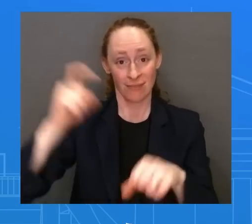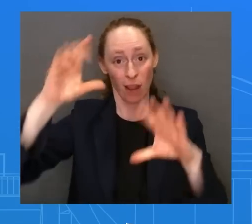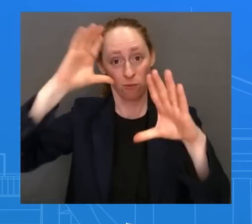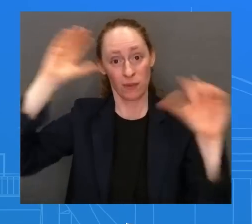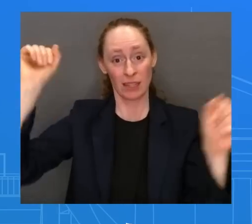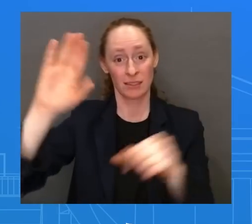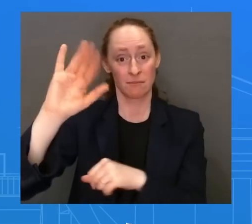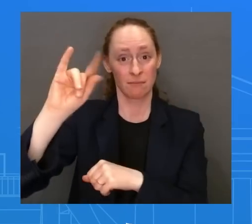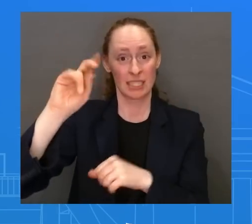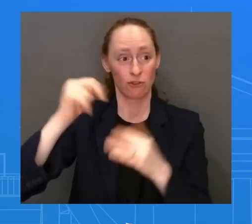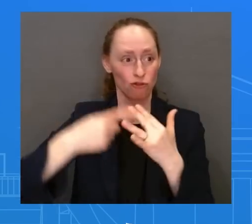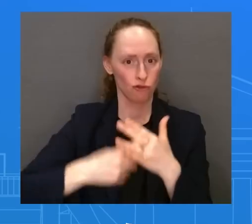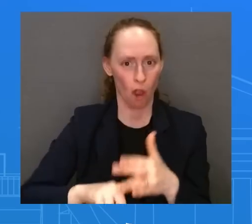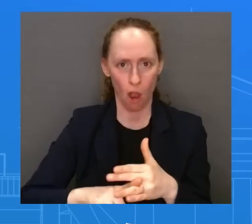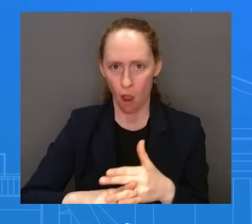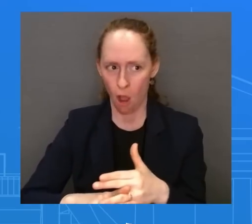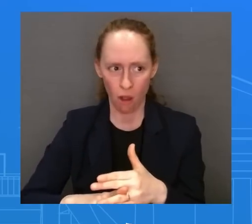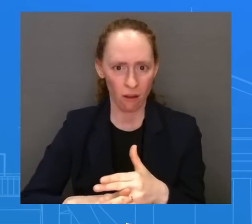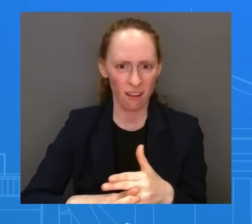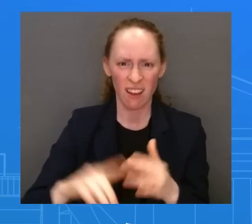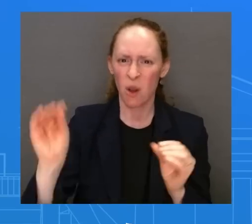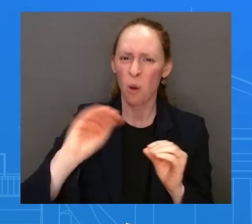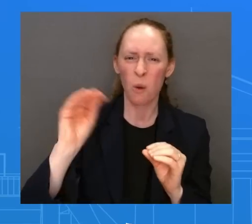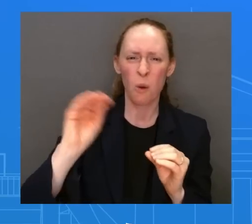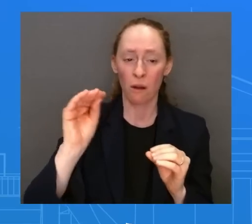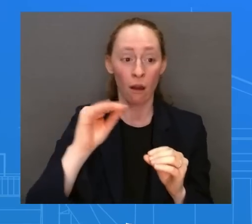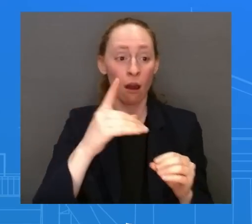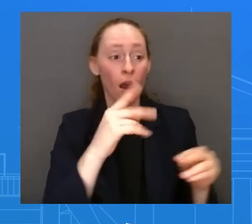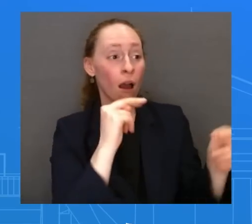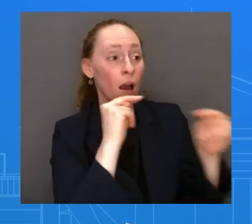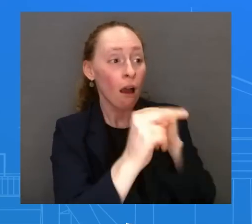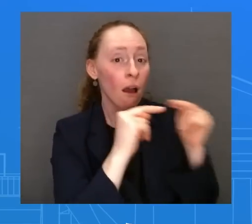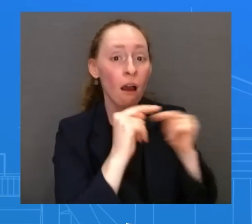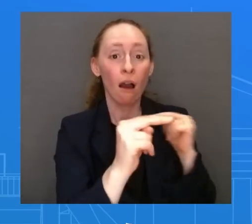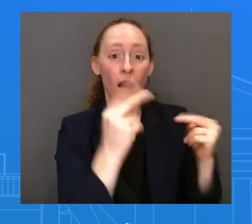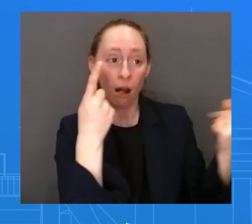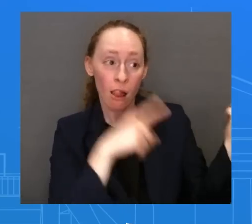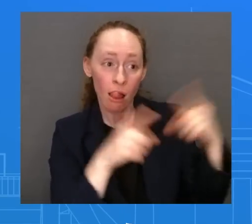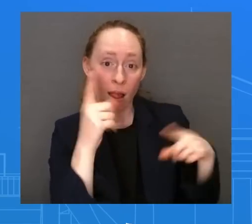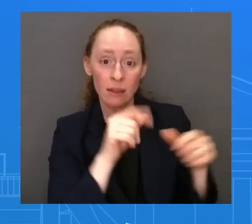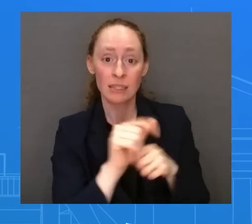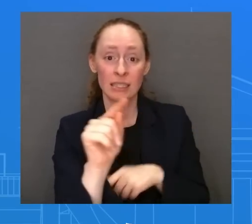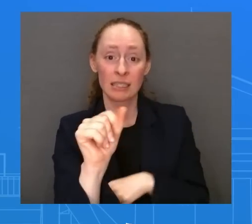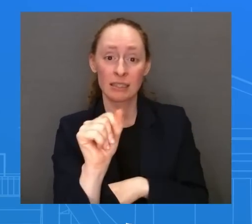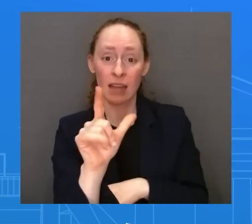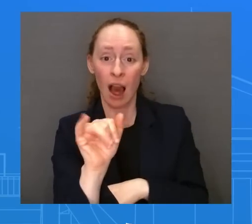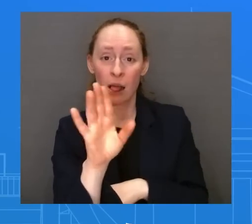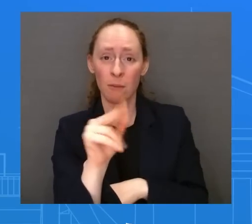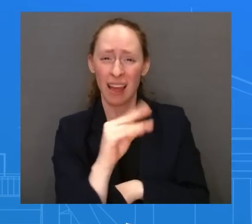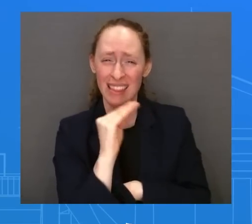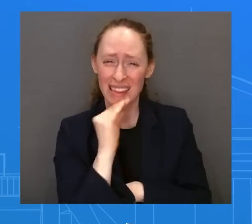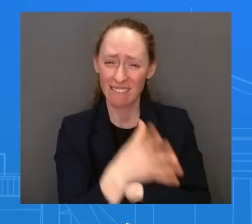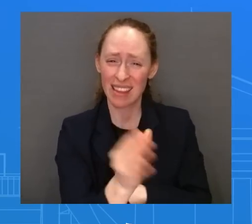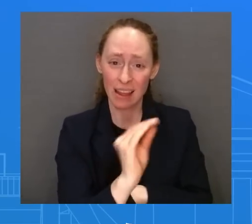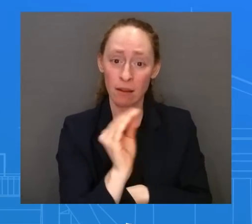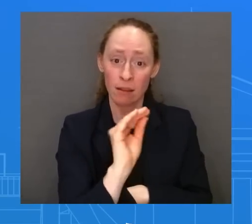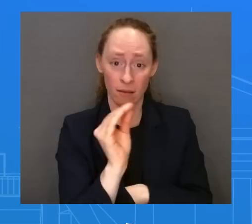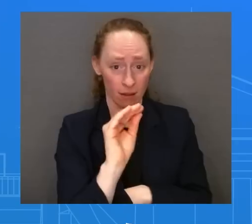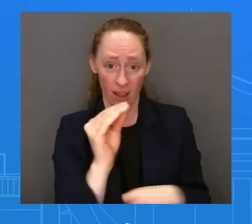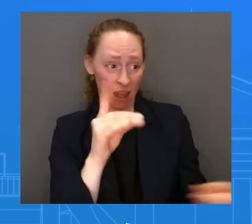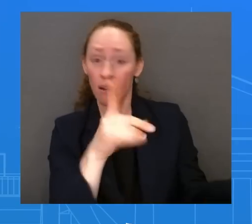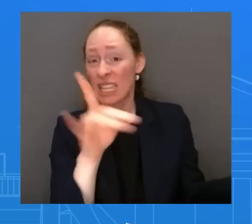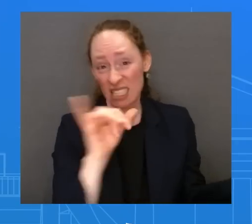he didn't invite the Taliban to Camp David he didn't release 5 000 prisoners he didn't reduce Force levels in Afghanistan to 2500